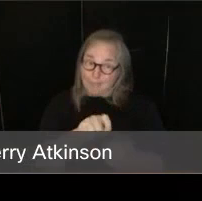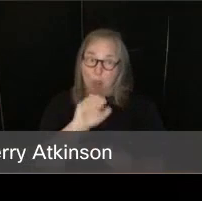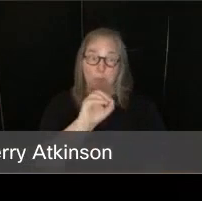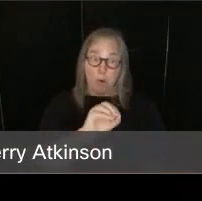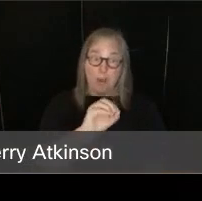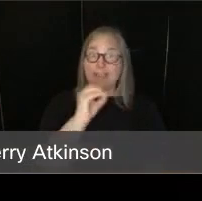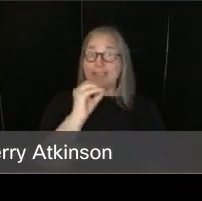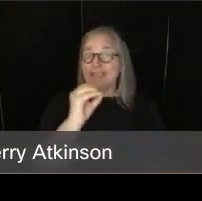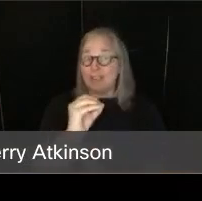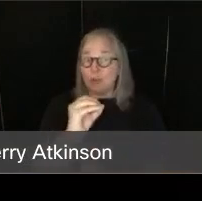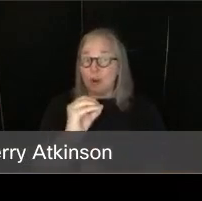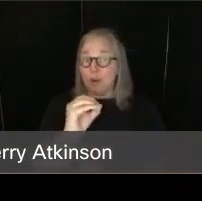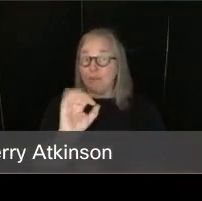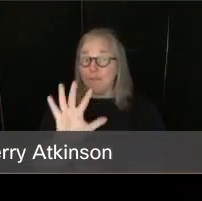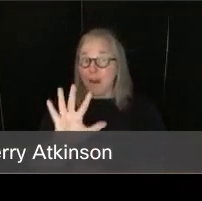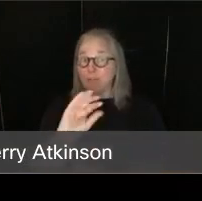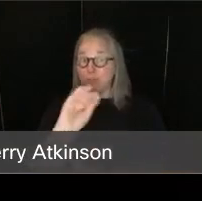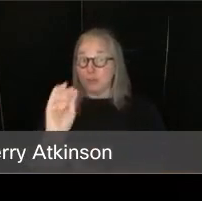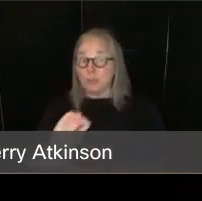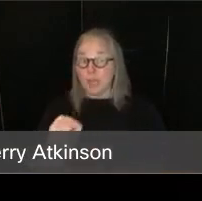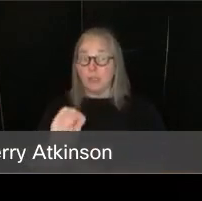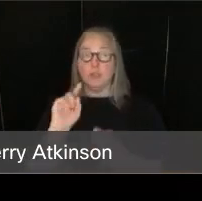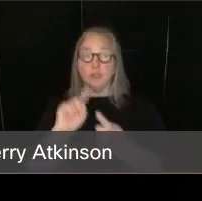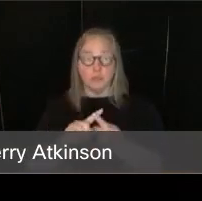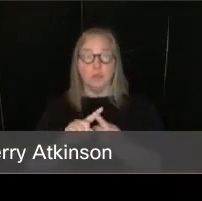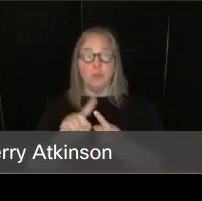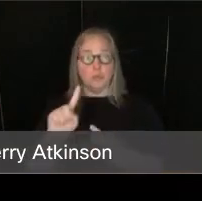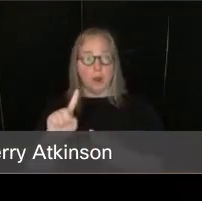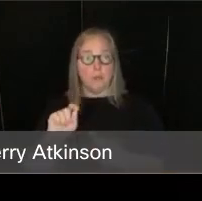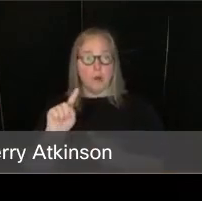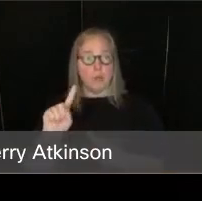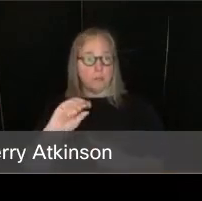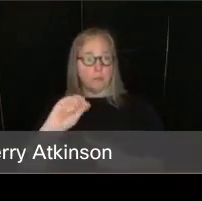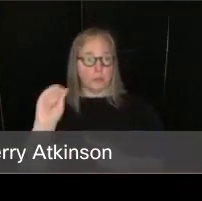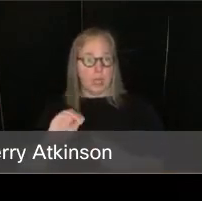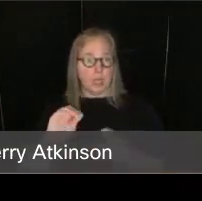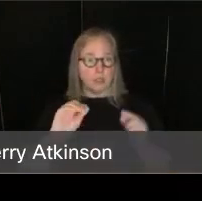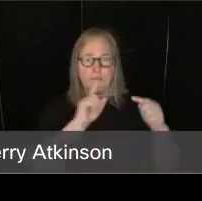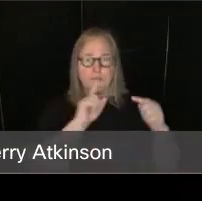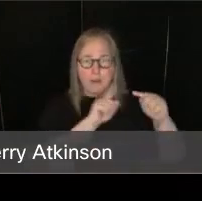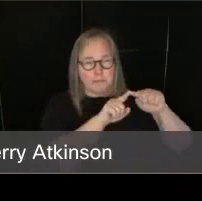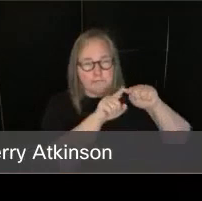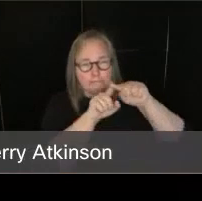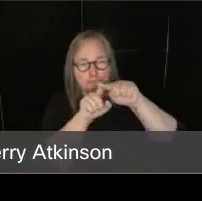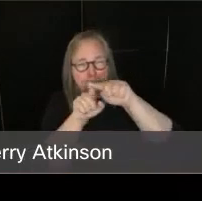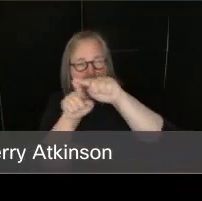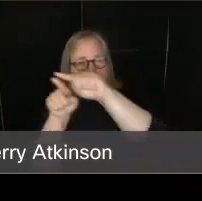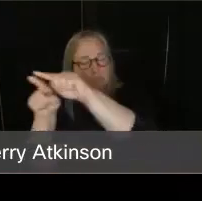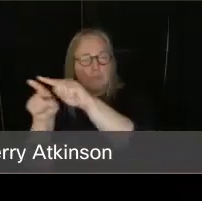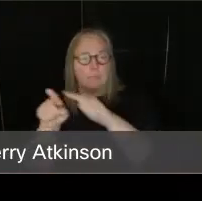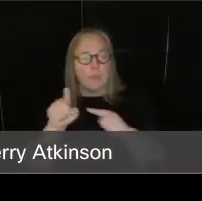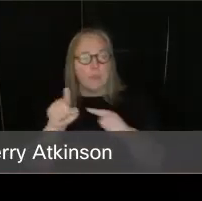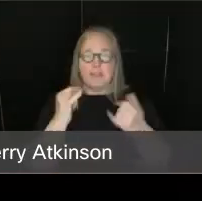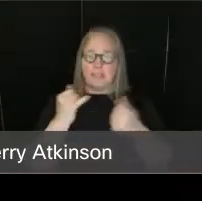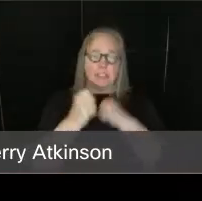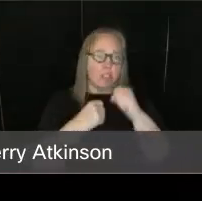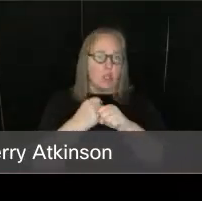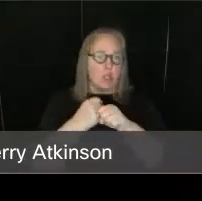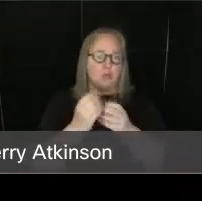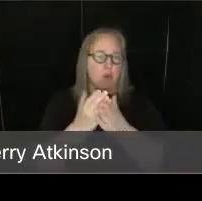0.05% to 1.1%. This year, the overall countywide projection error rate is